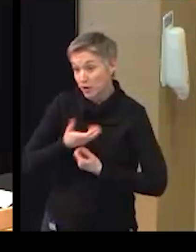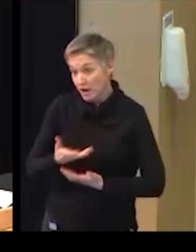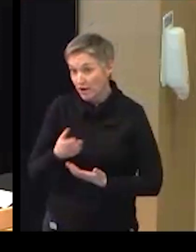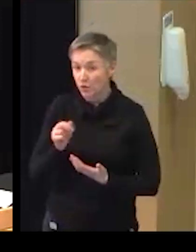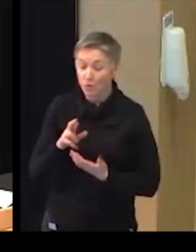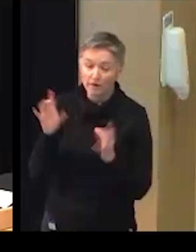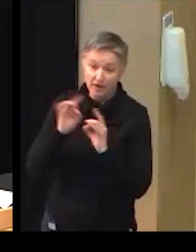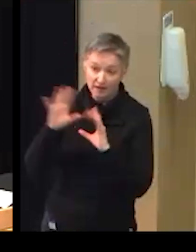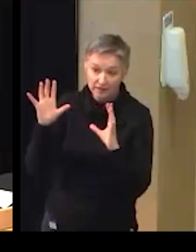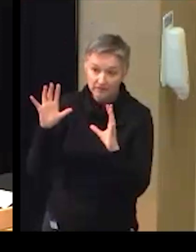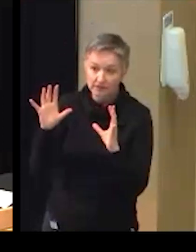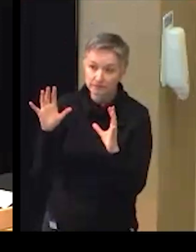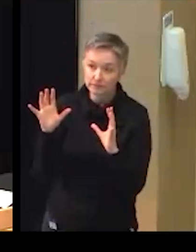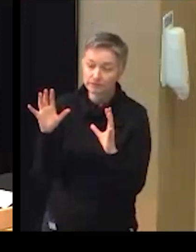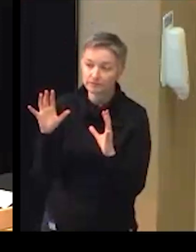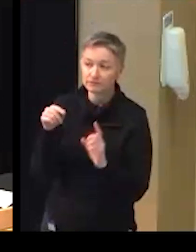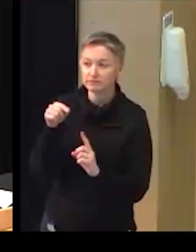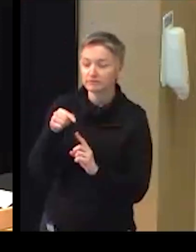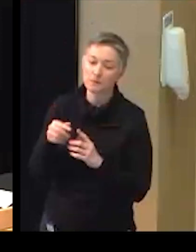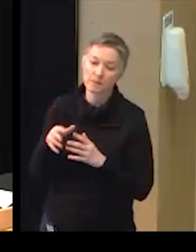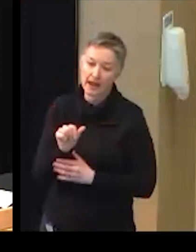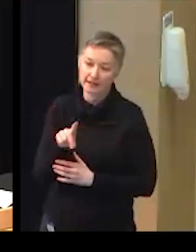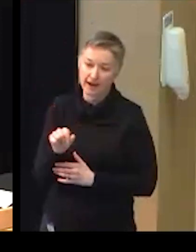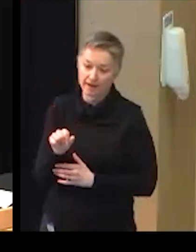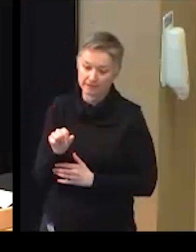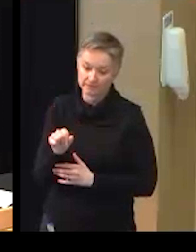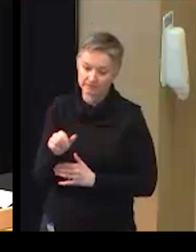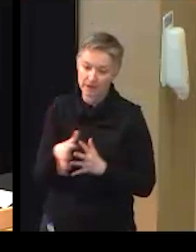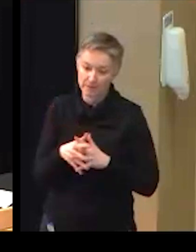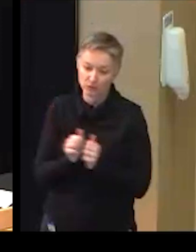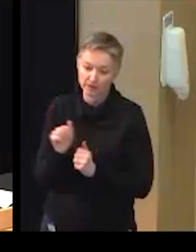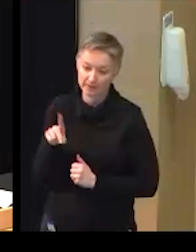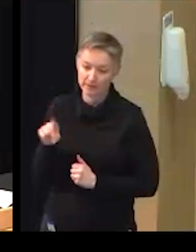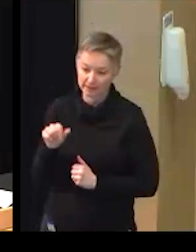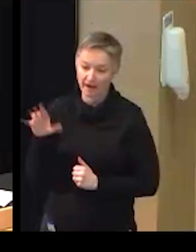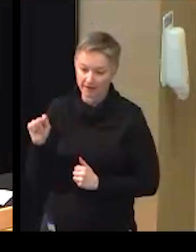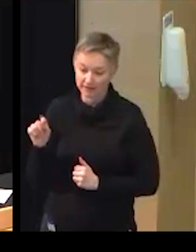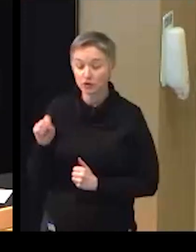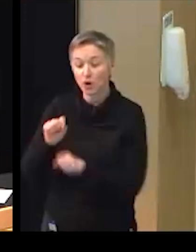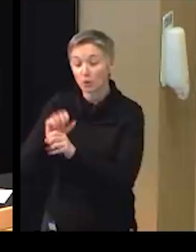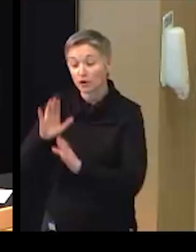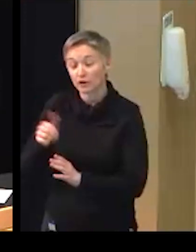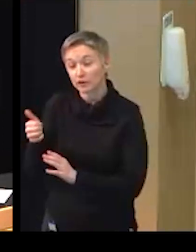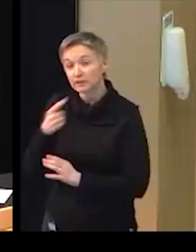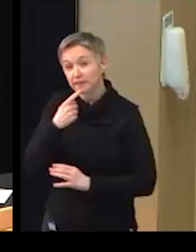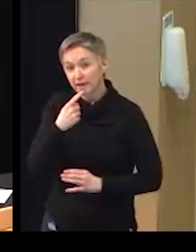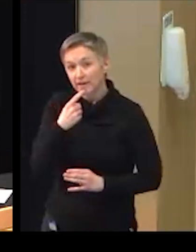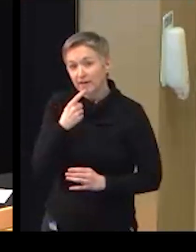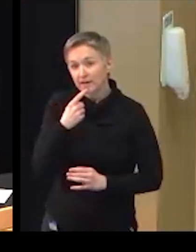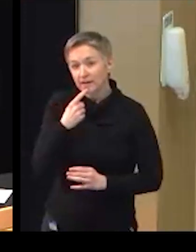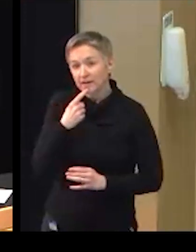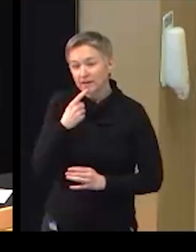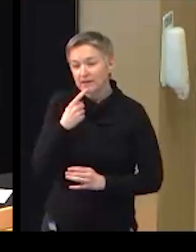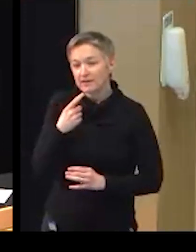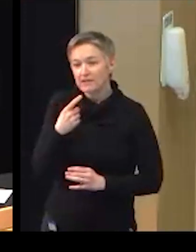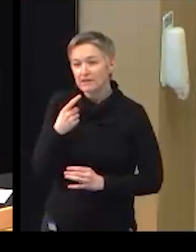or violence has been the Americans for Disabilities Act, where a worker will declare that